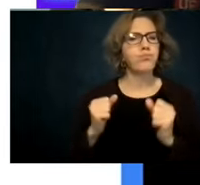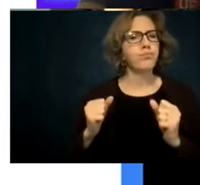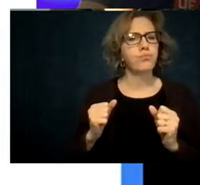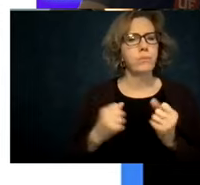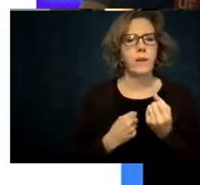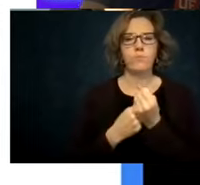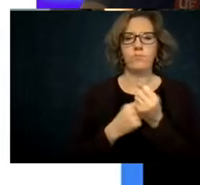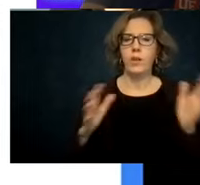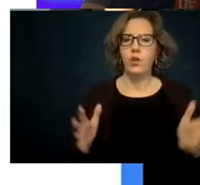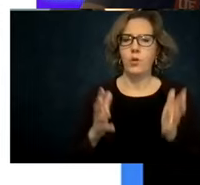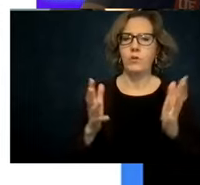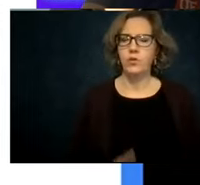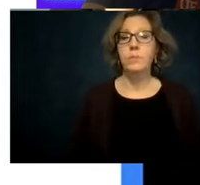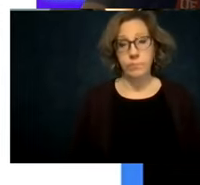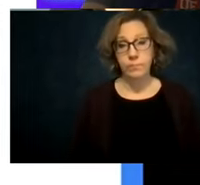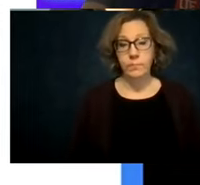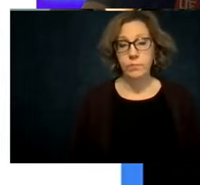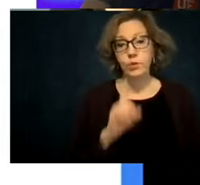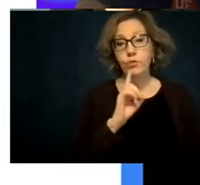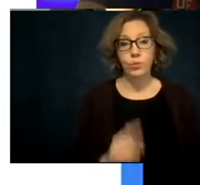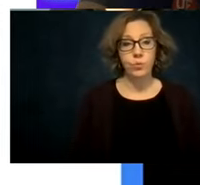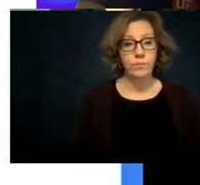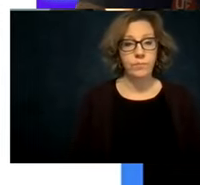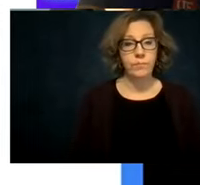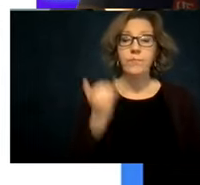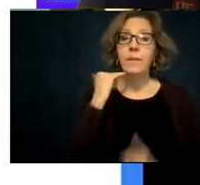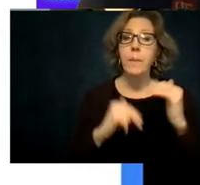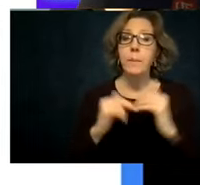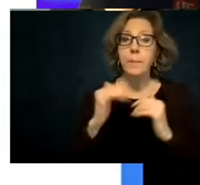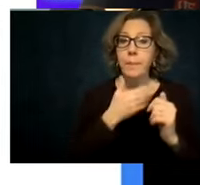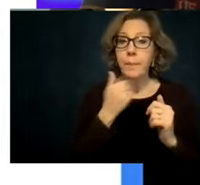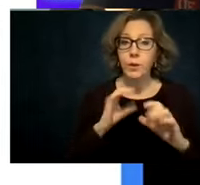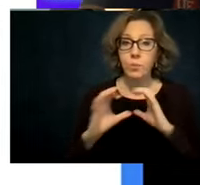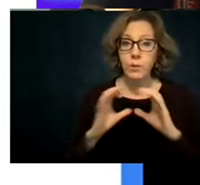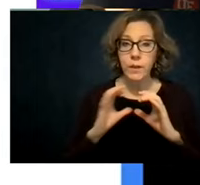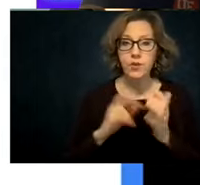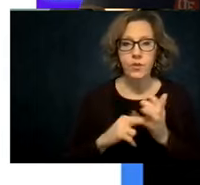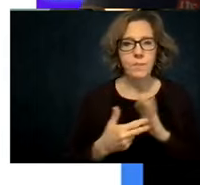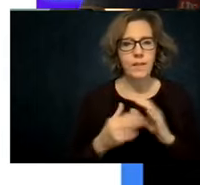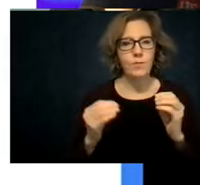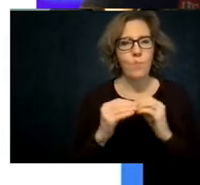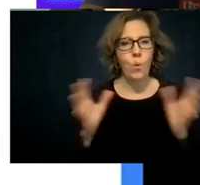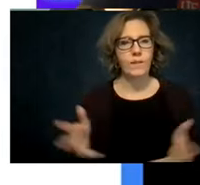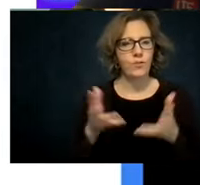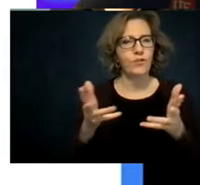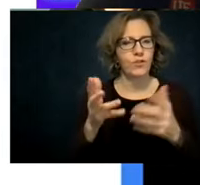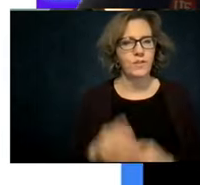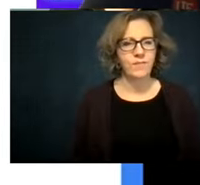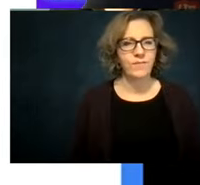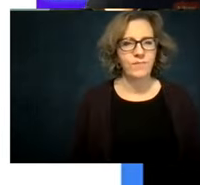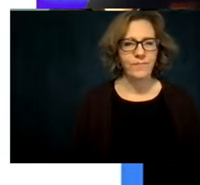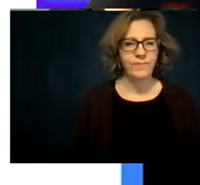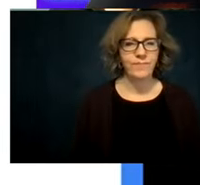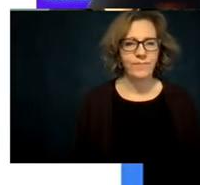that's absolutely true. Anytime we're building better communication, we're building a more encouraging place to be.